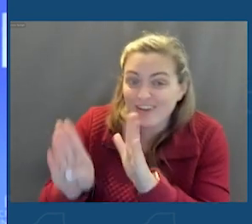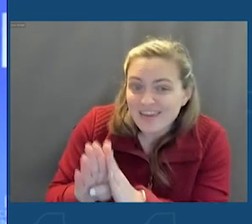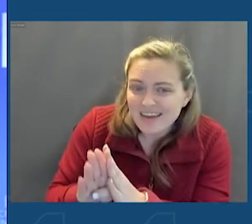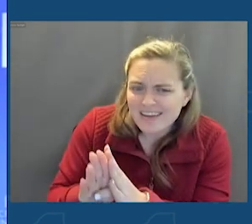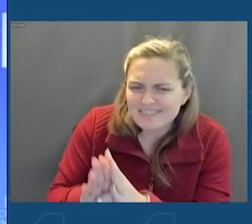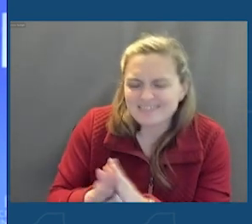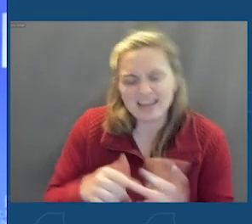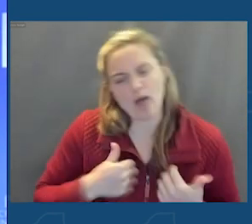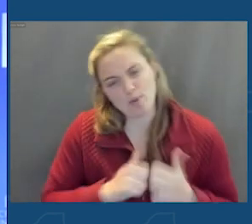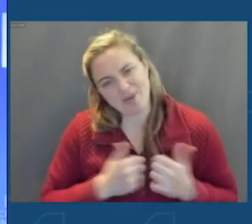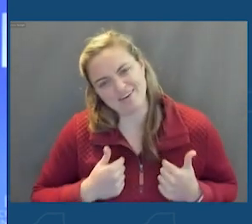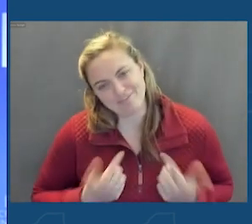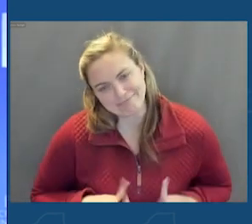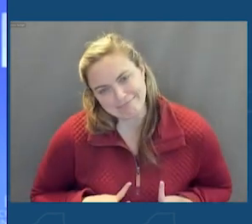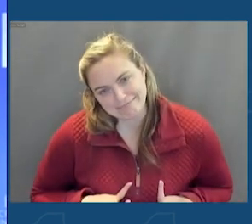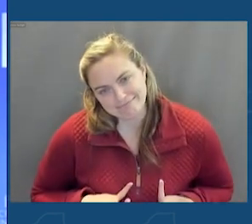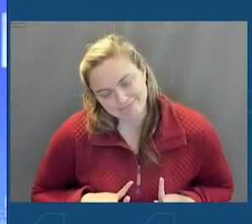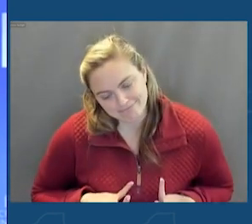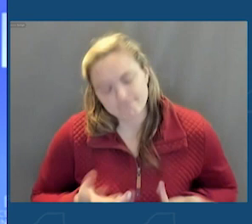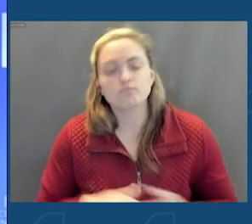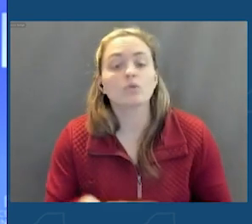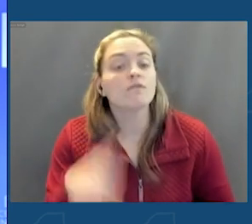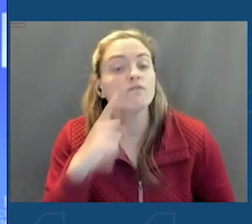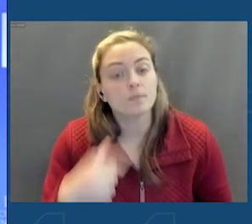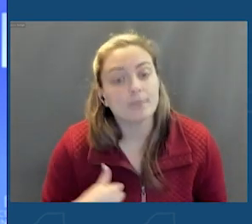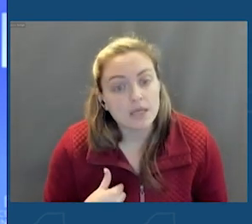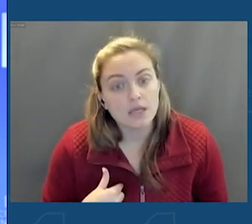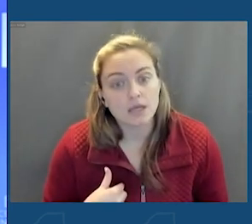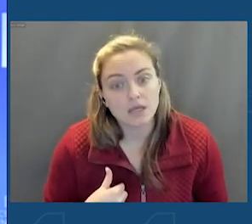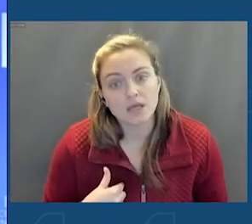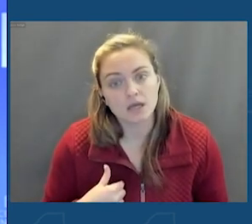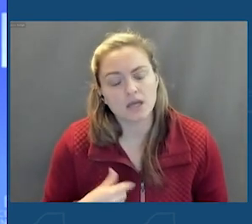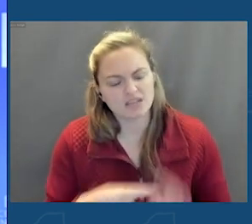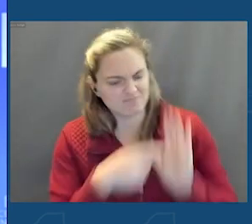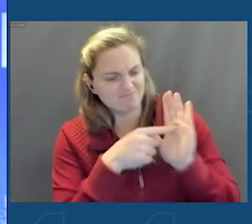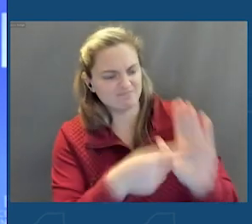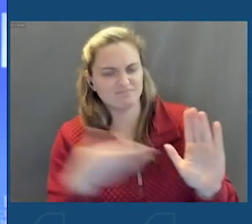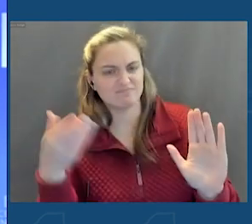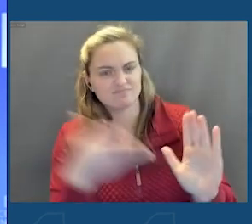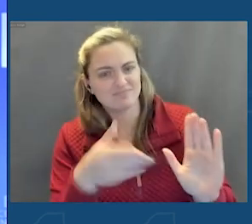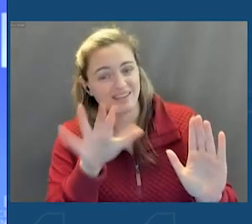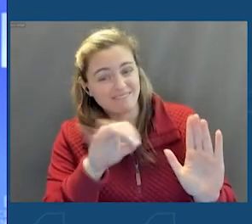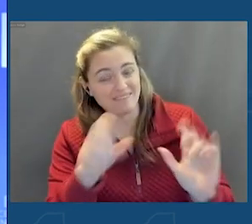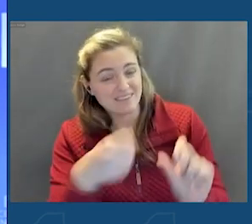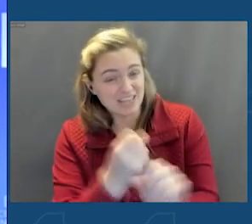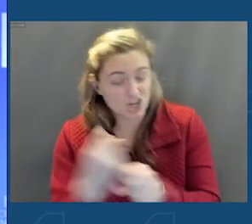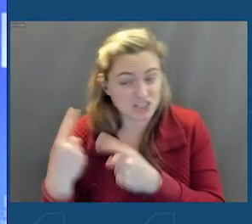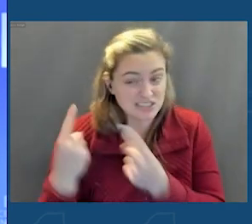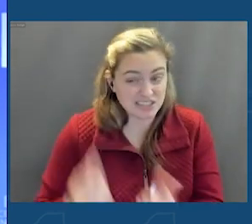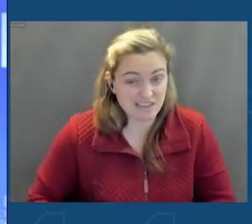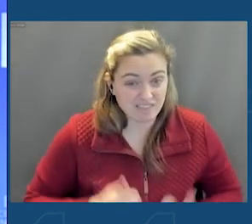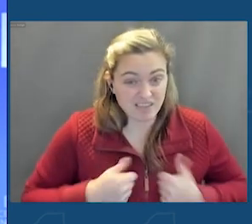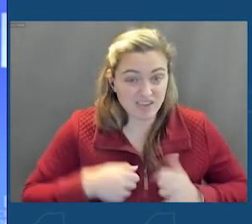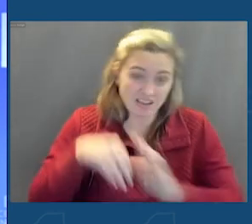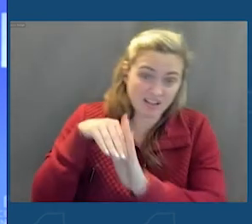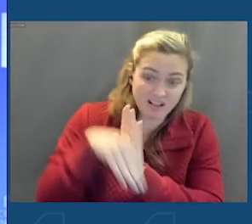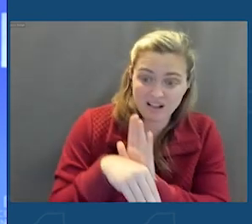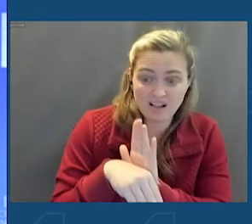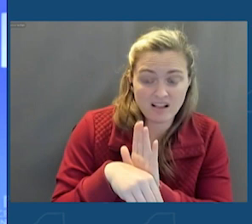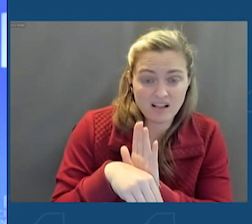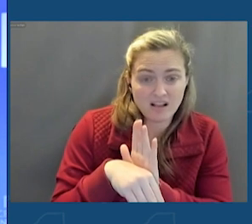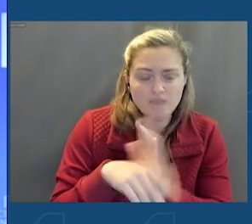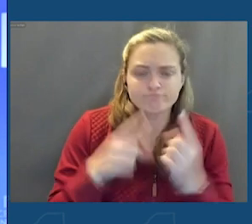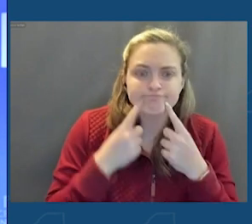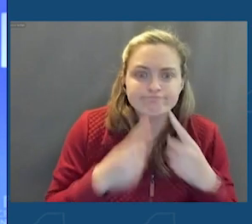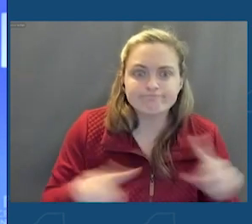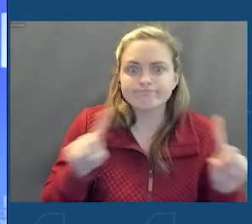competitive. So for me, it was a sign that 50 years of living in decline was finally turned